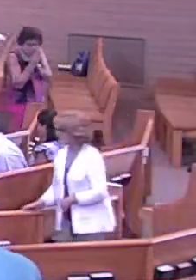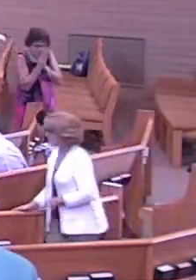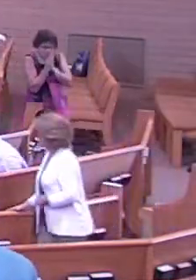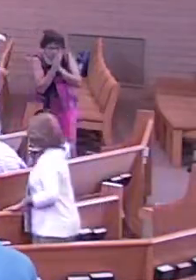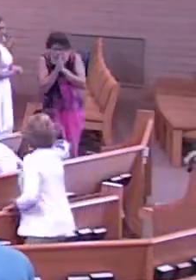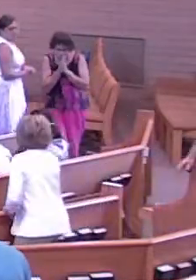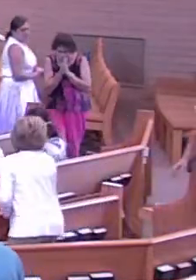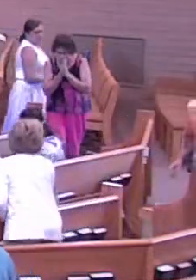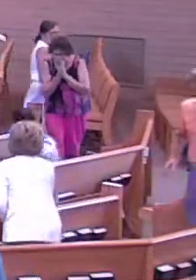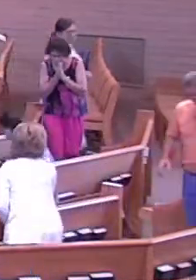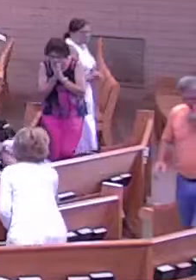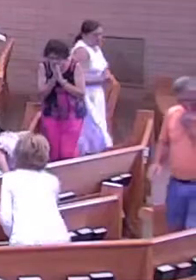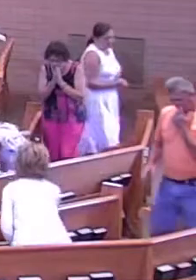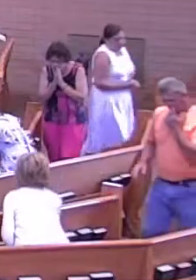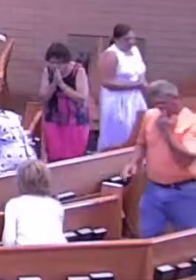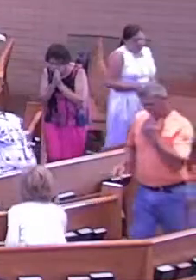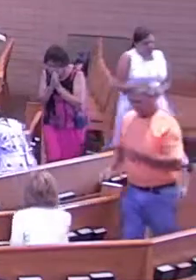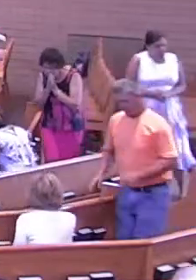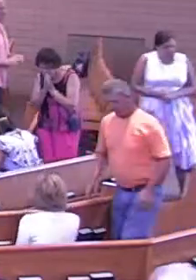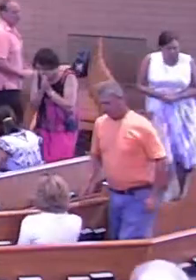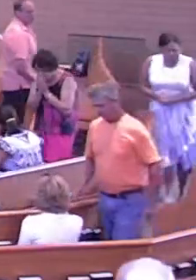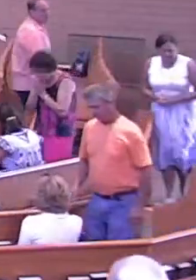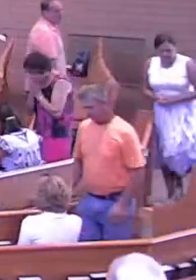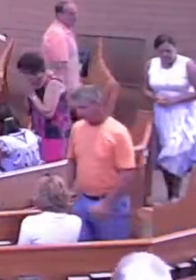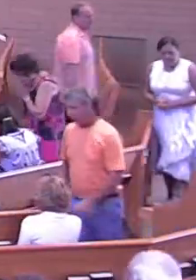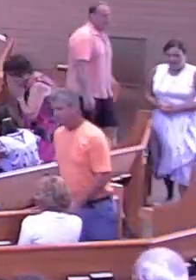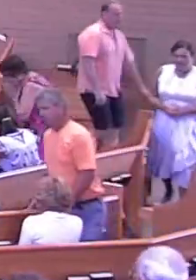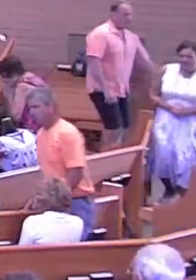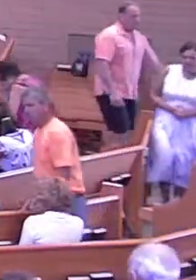be one in the